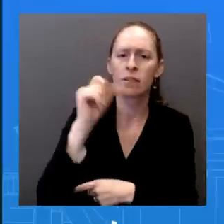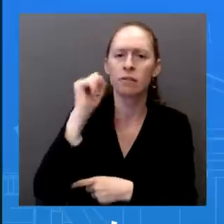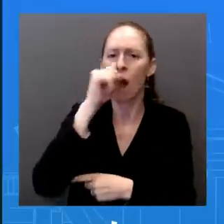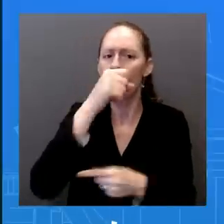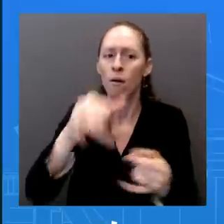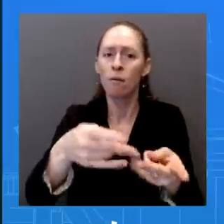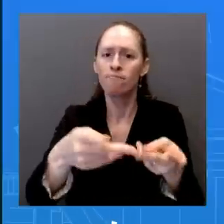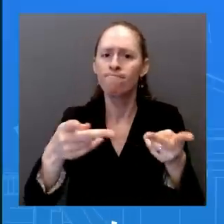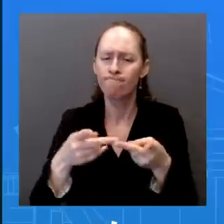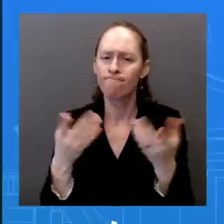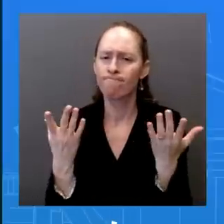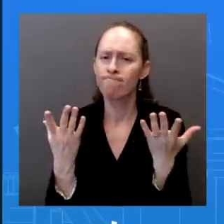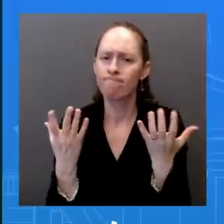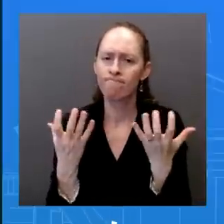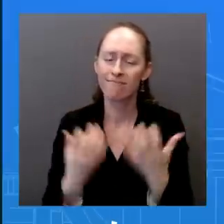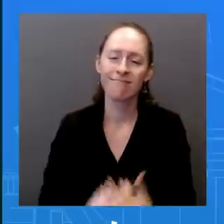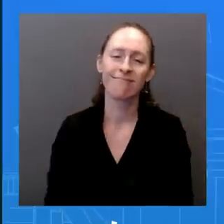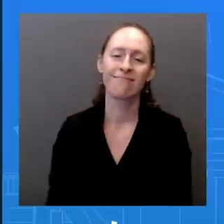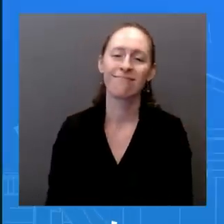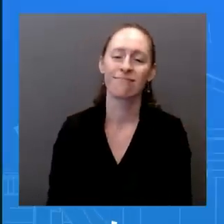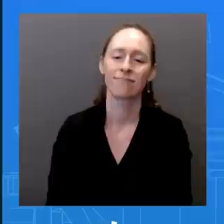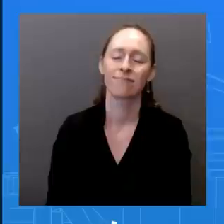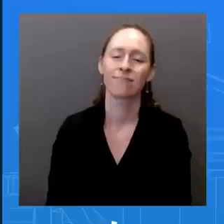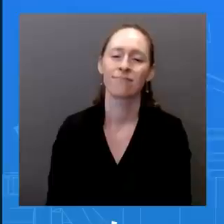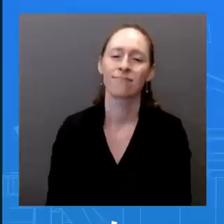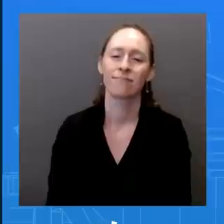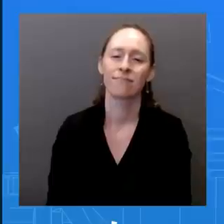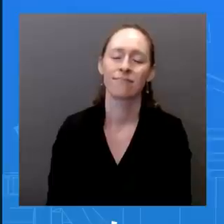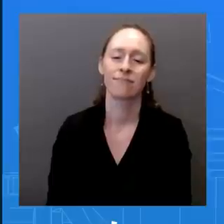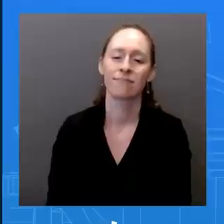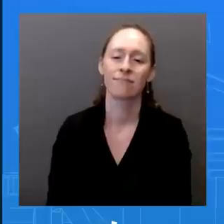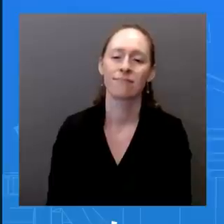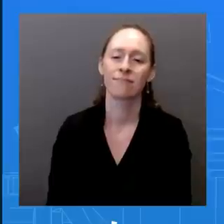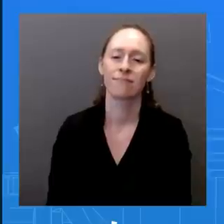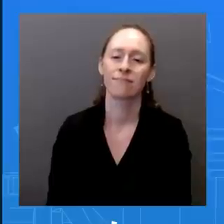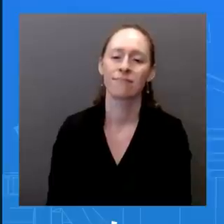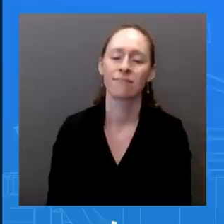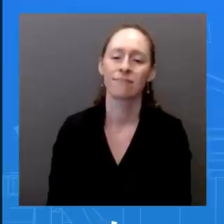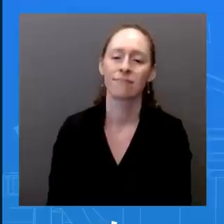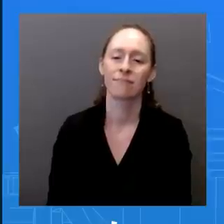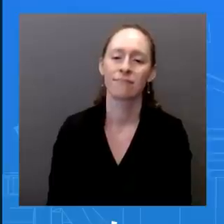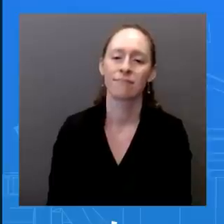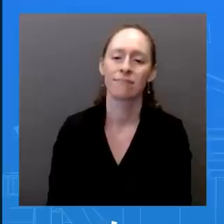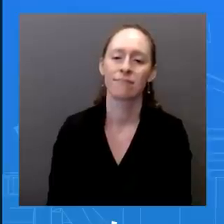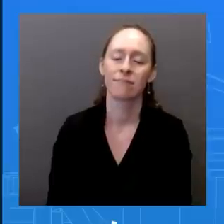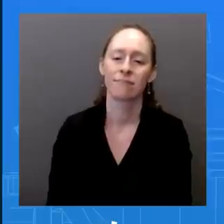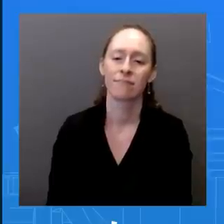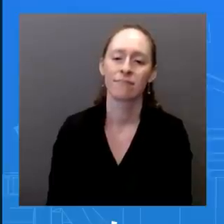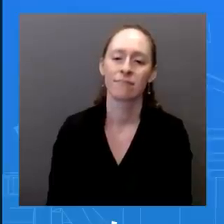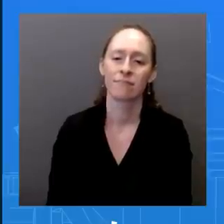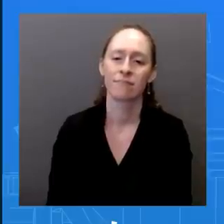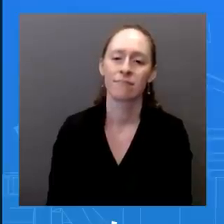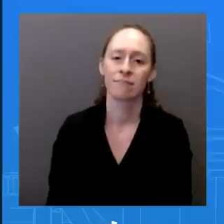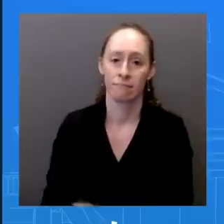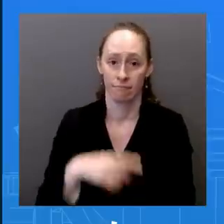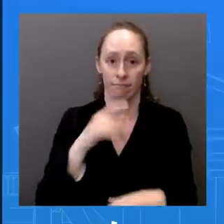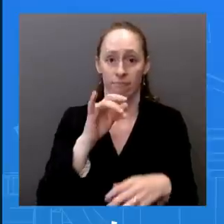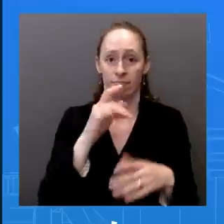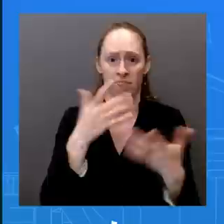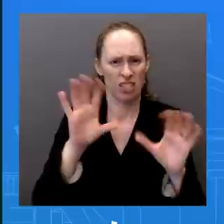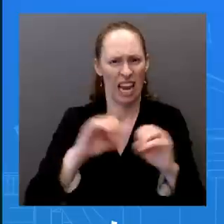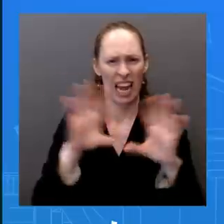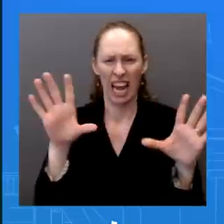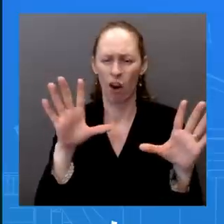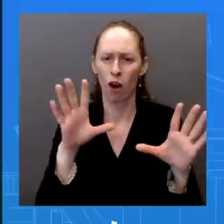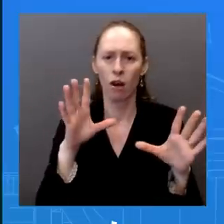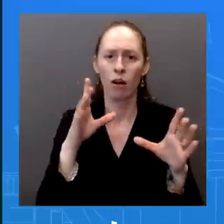including in this interview where he specifically and emphatically and unequivocally reinforced and reiterated the One China policy.